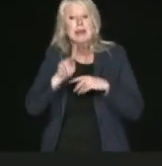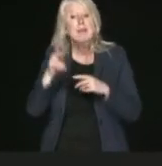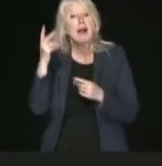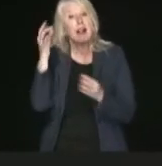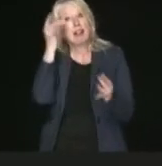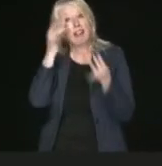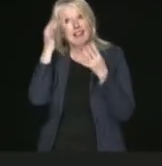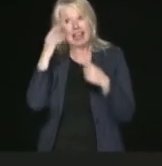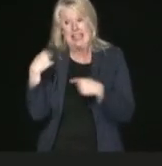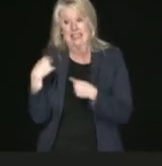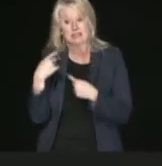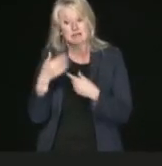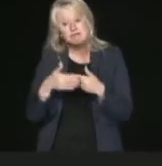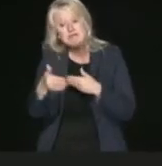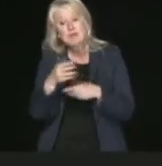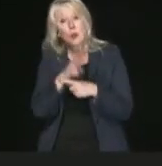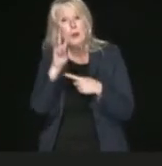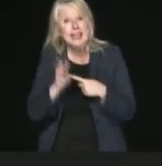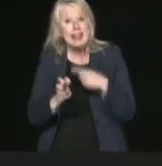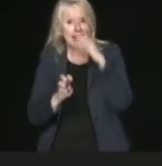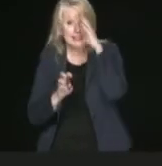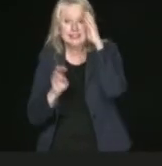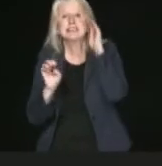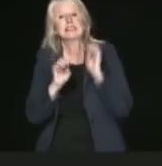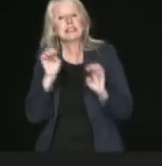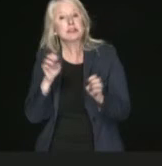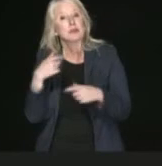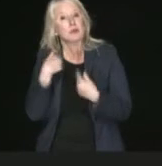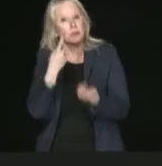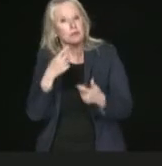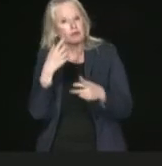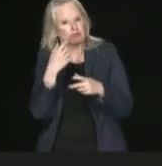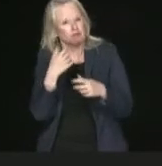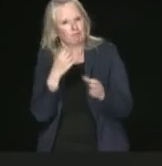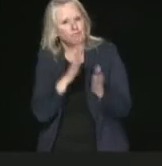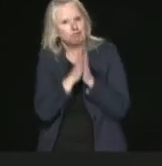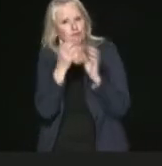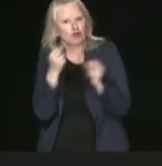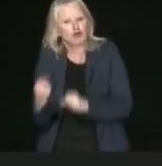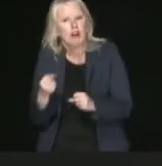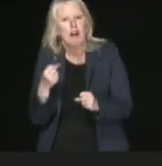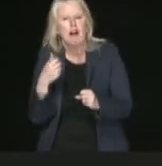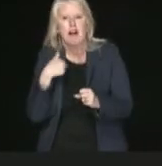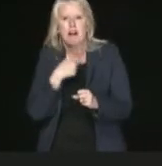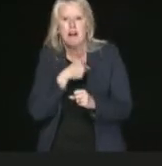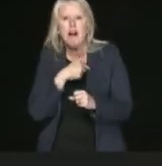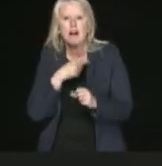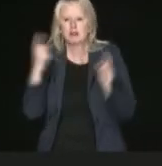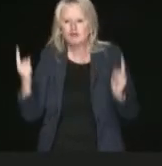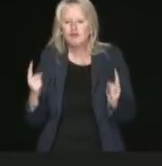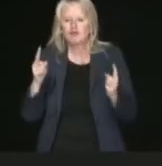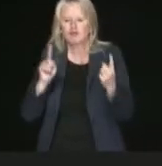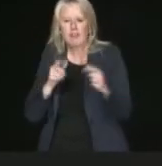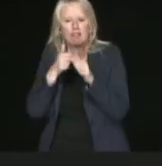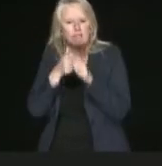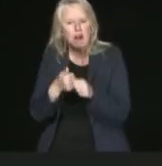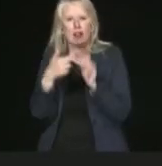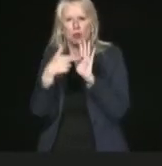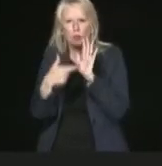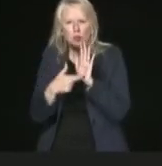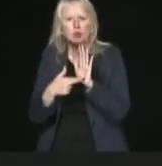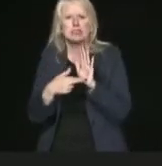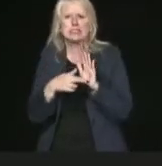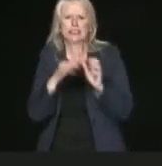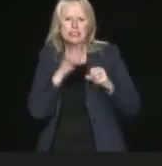on this weekend is, if we stay strong in our social distancing measures now and for the